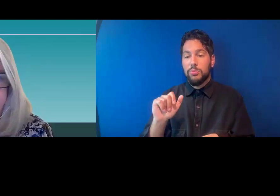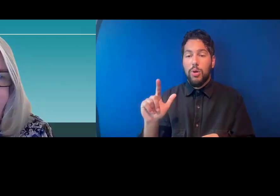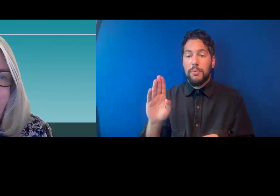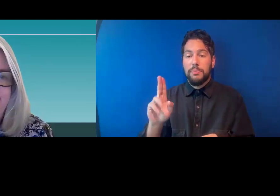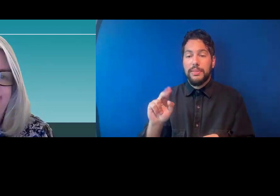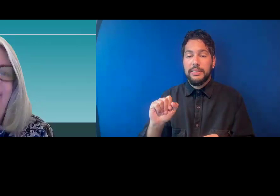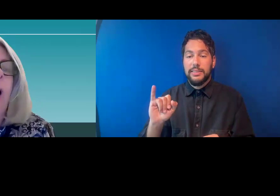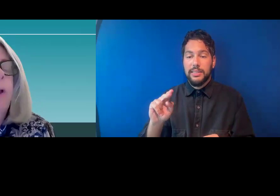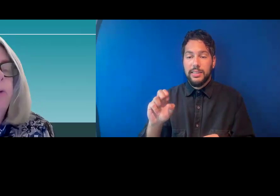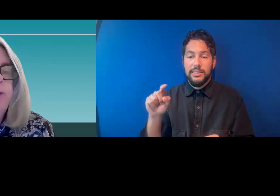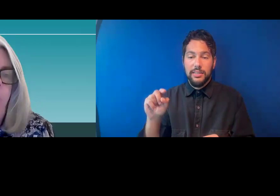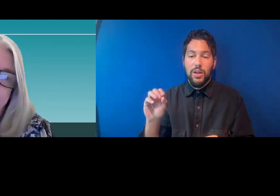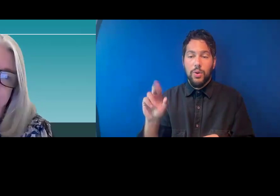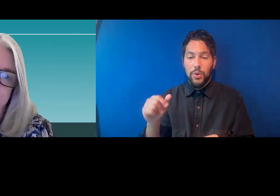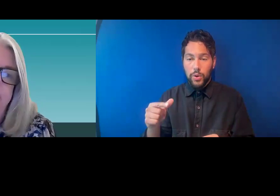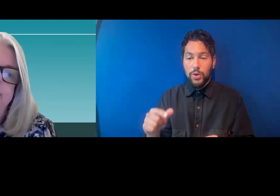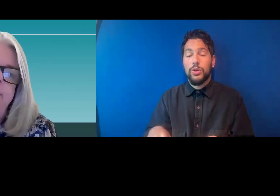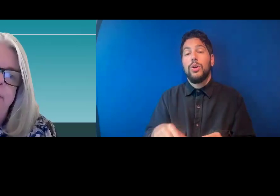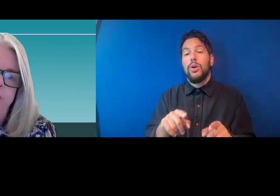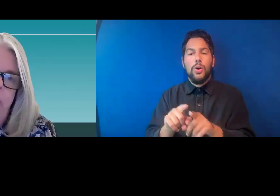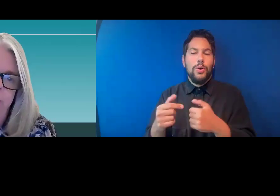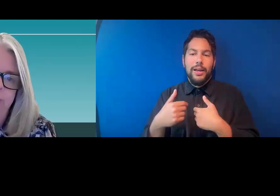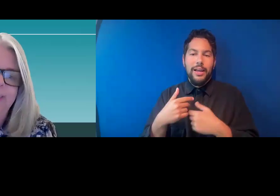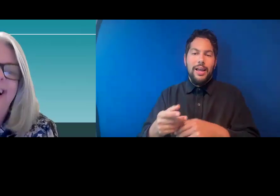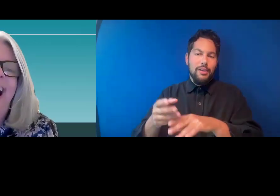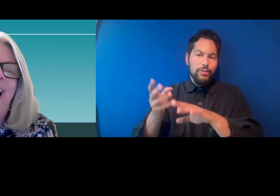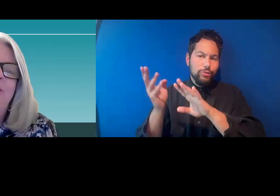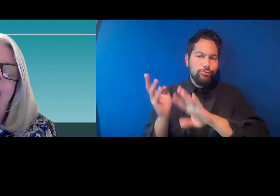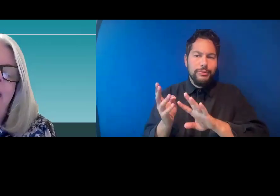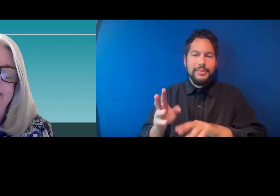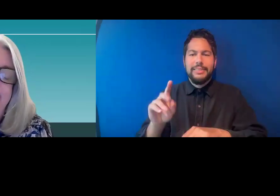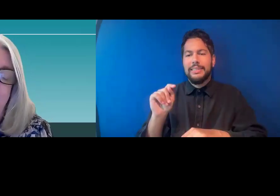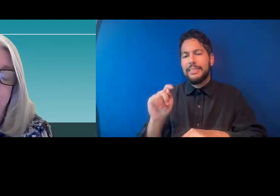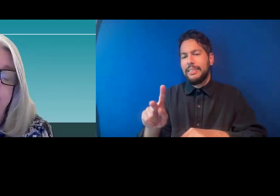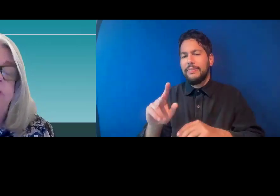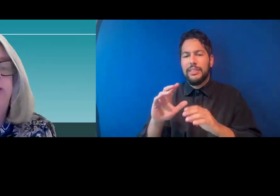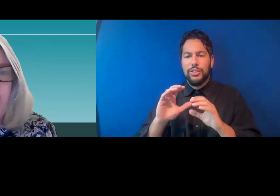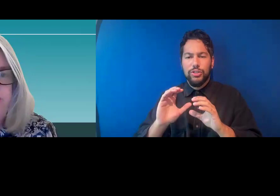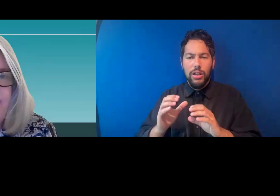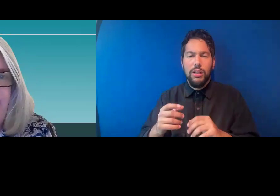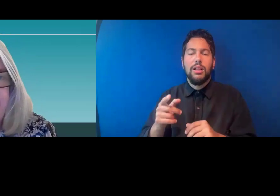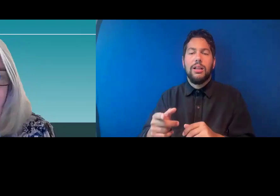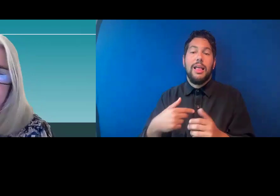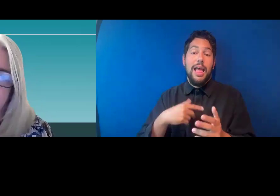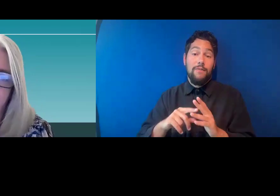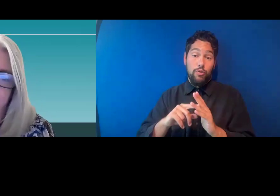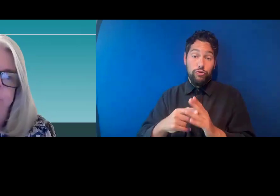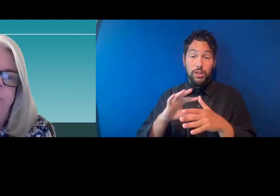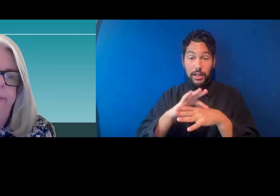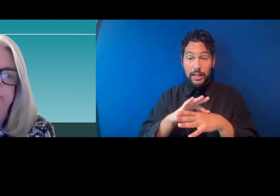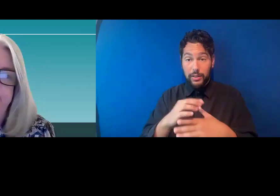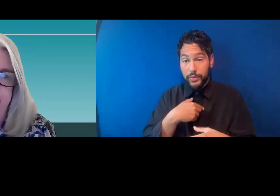www.disabilitysmallbusiness.org. We also have a streaming TV channel that has some original content where,